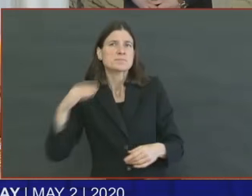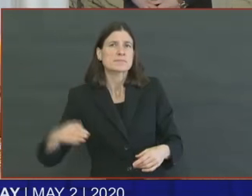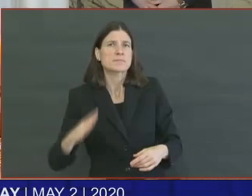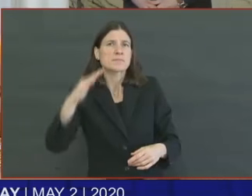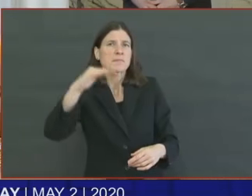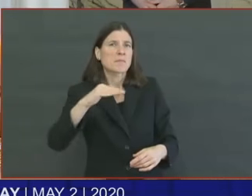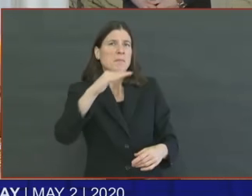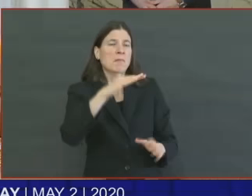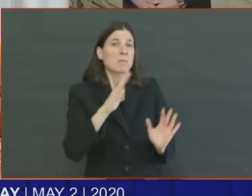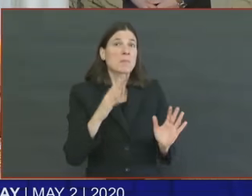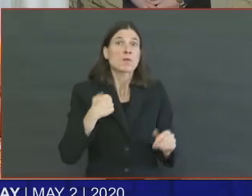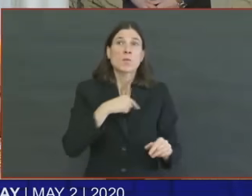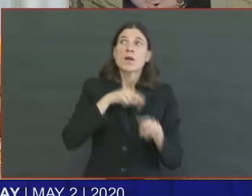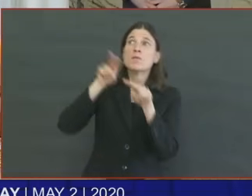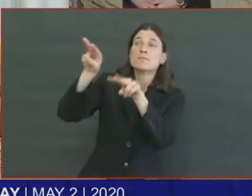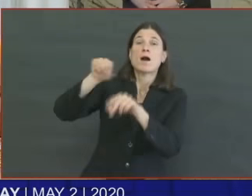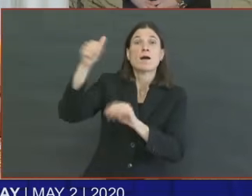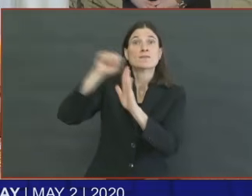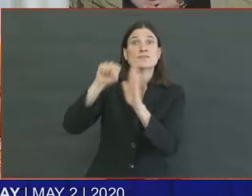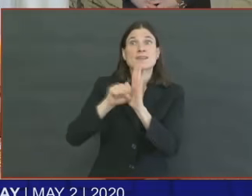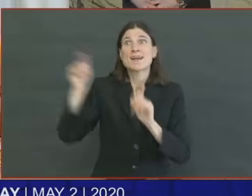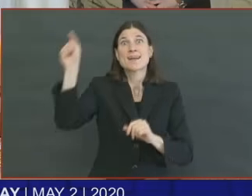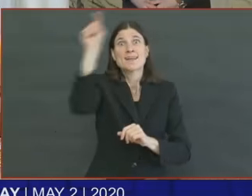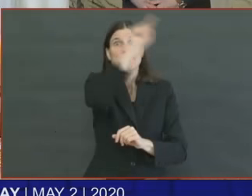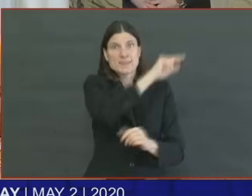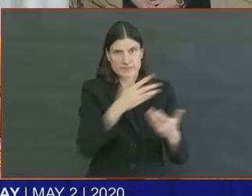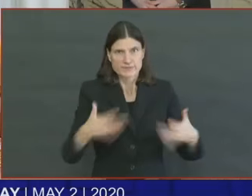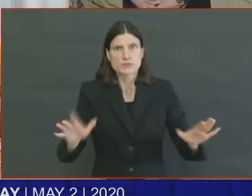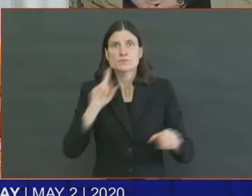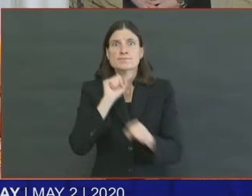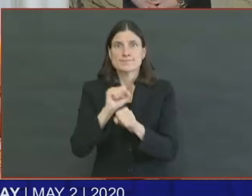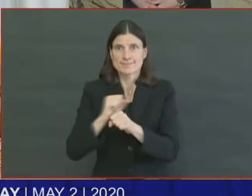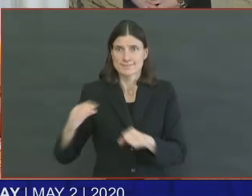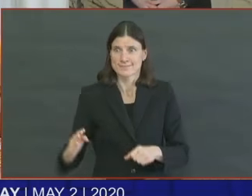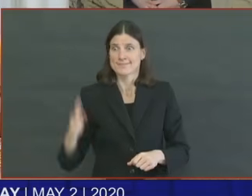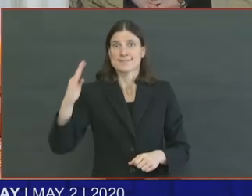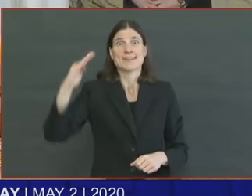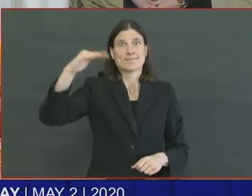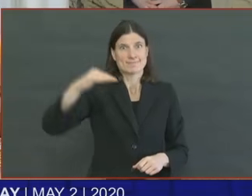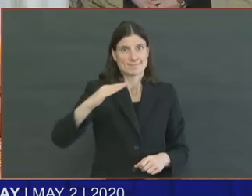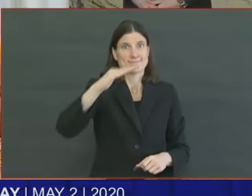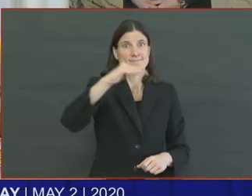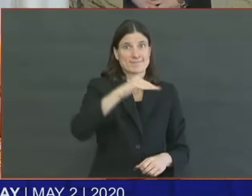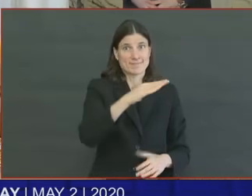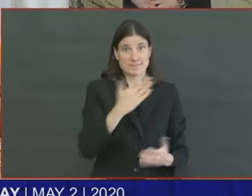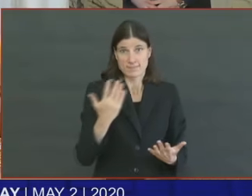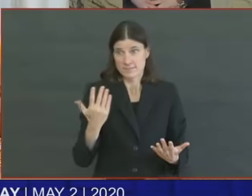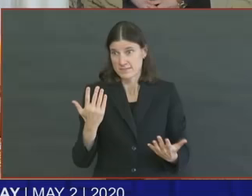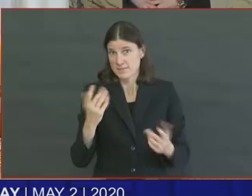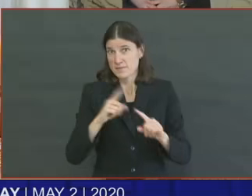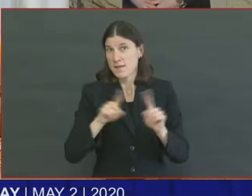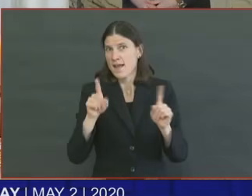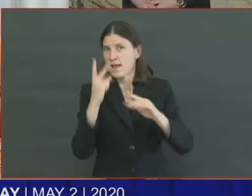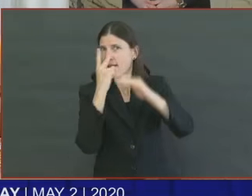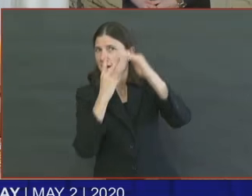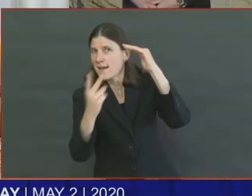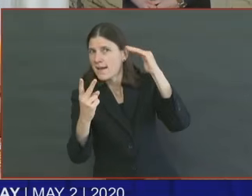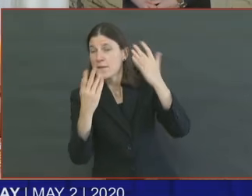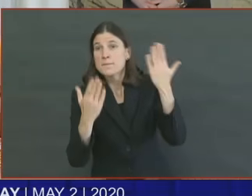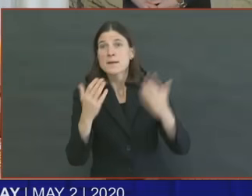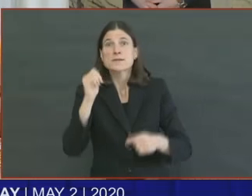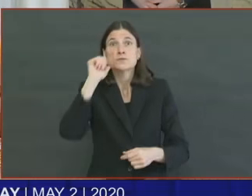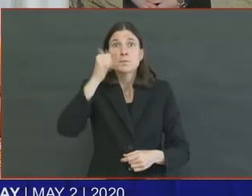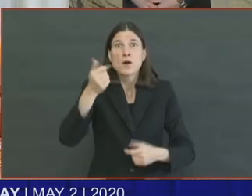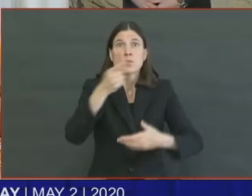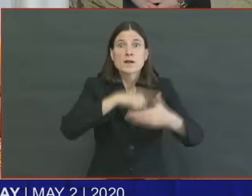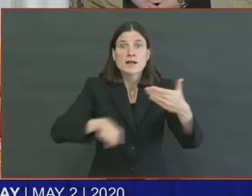the course that they had predicted. We all of us in every state are still learning about the